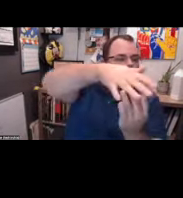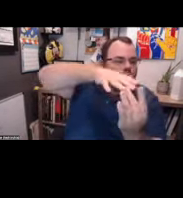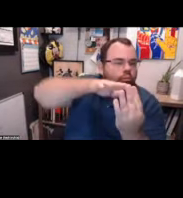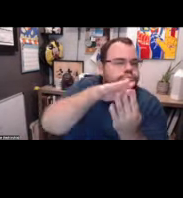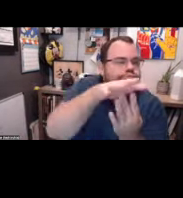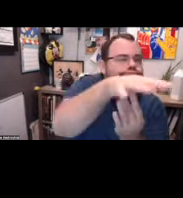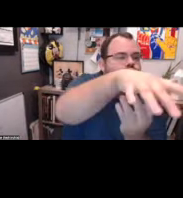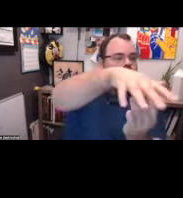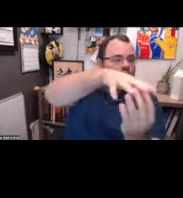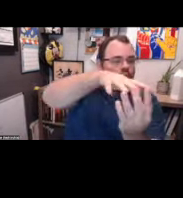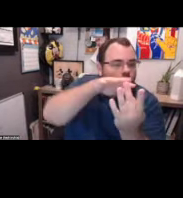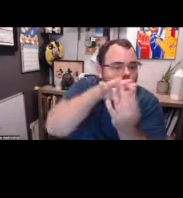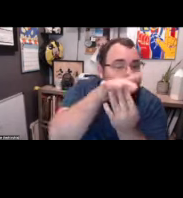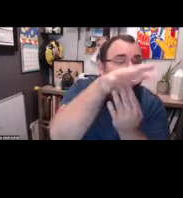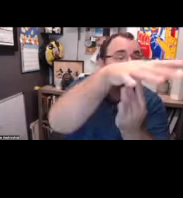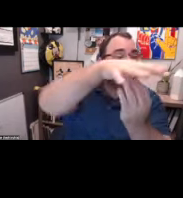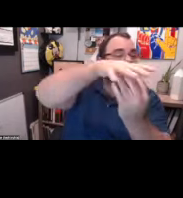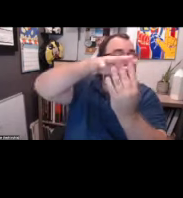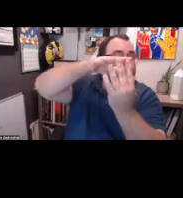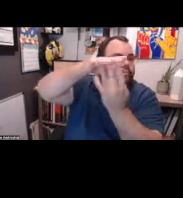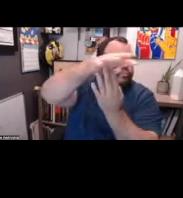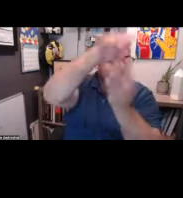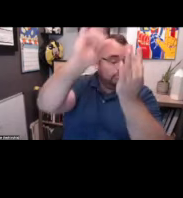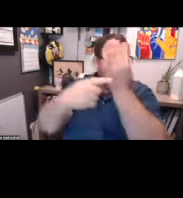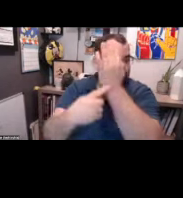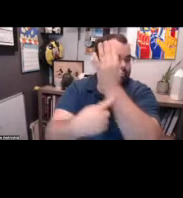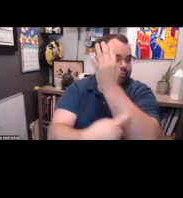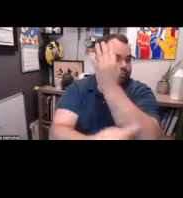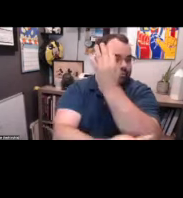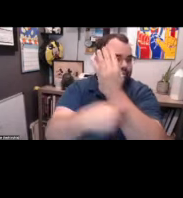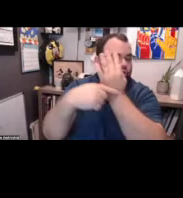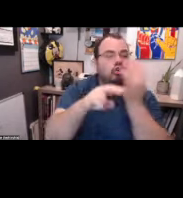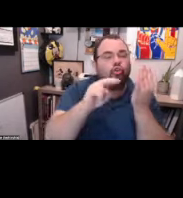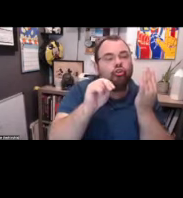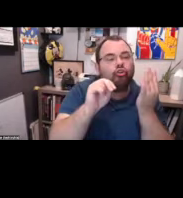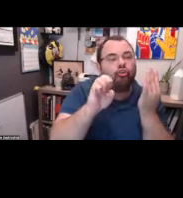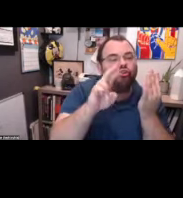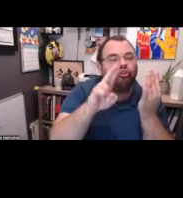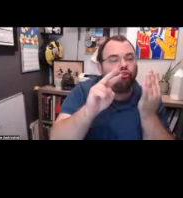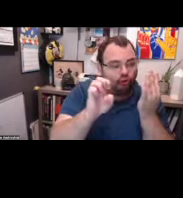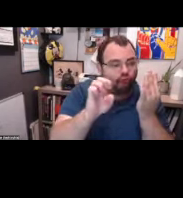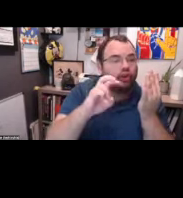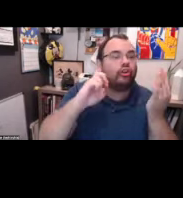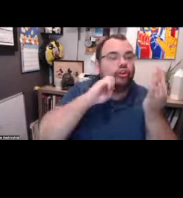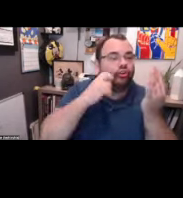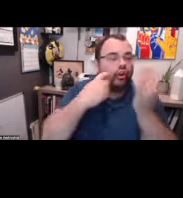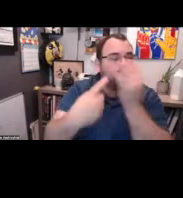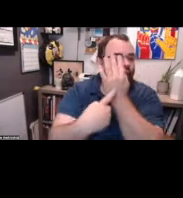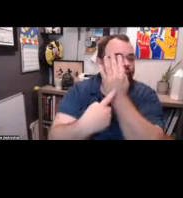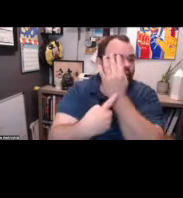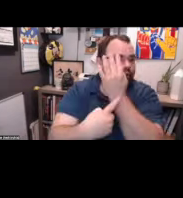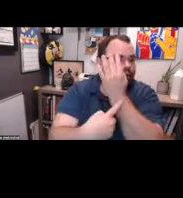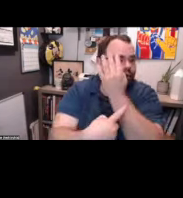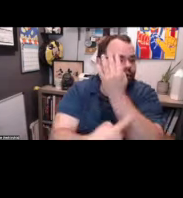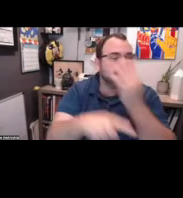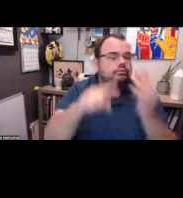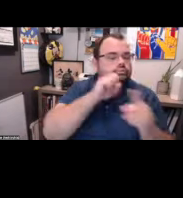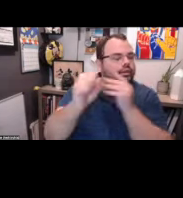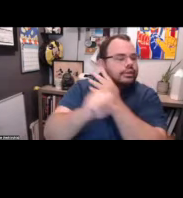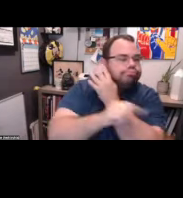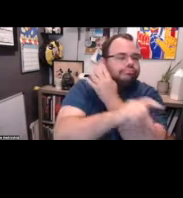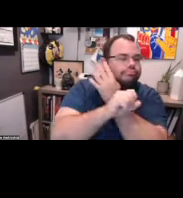along the cochlea. And as this fluid goes back and forth, it sends signals to the